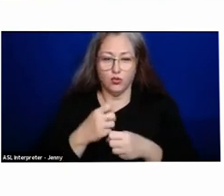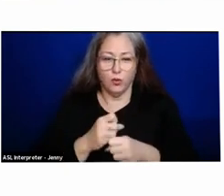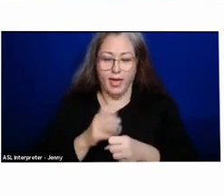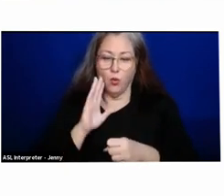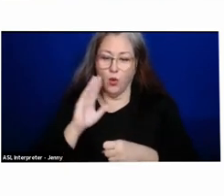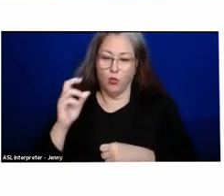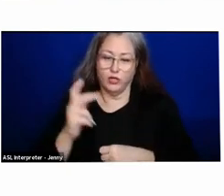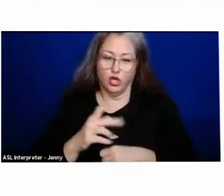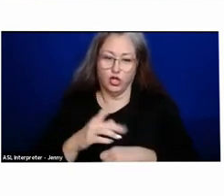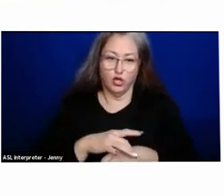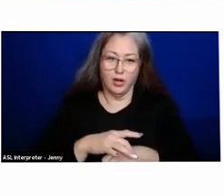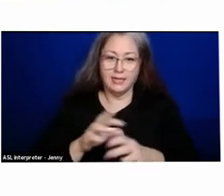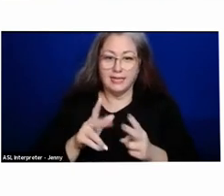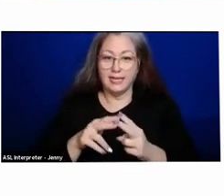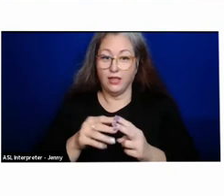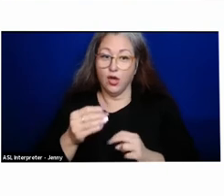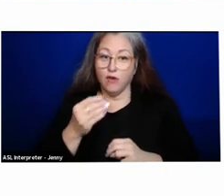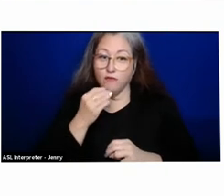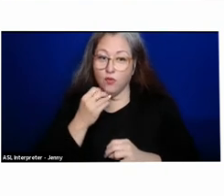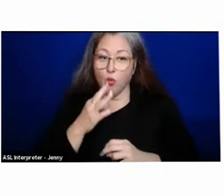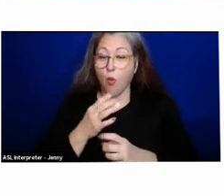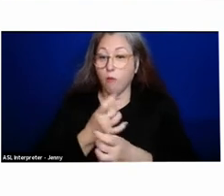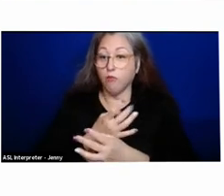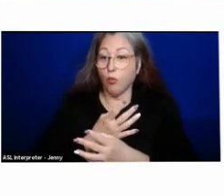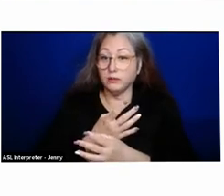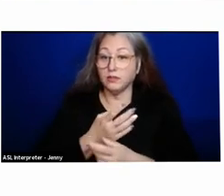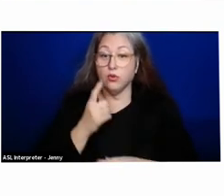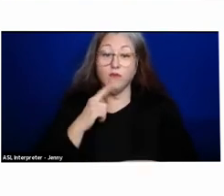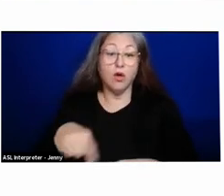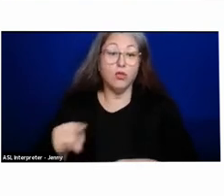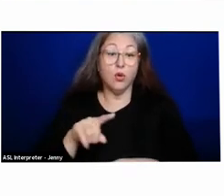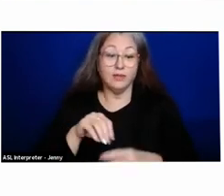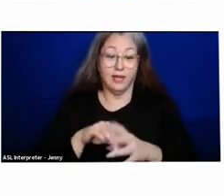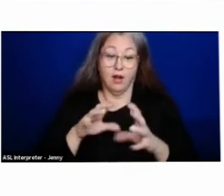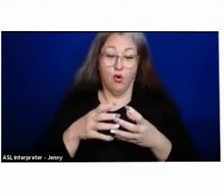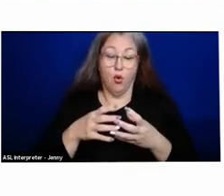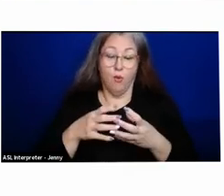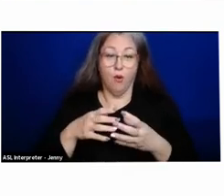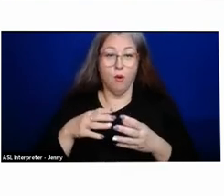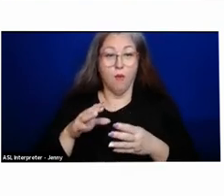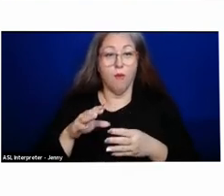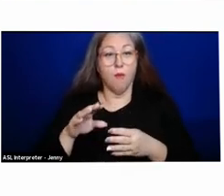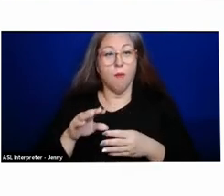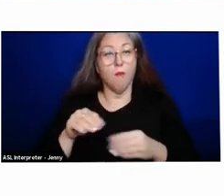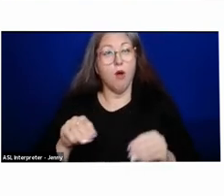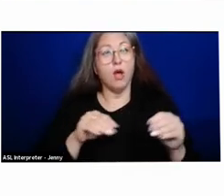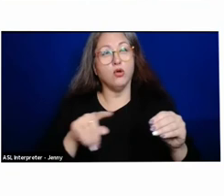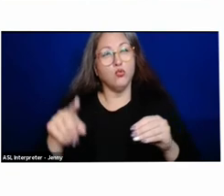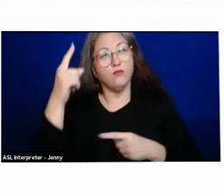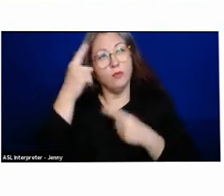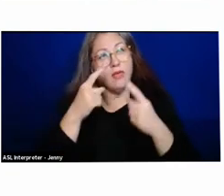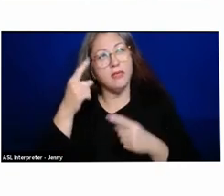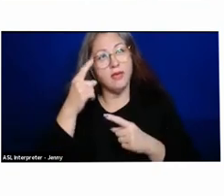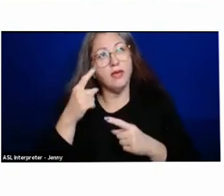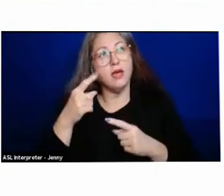earth as either food or poison. And I think for everybody in the global north, it's really important to think about where are